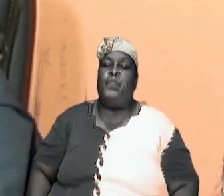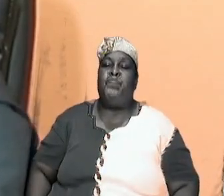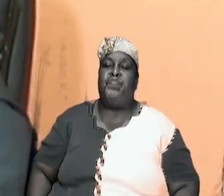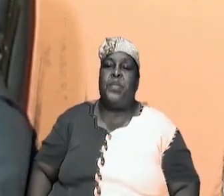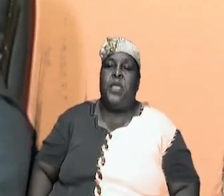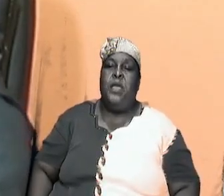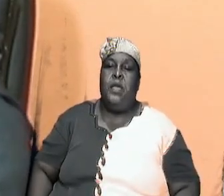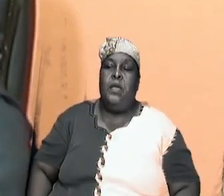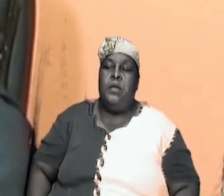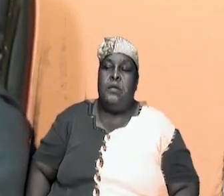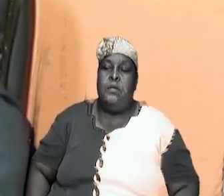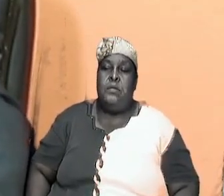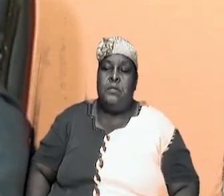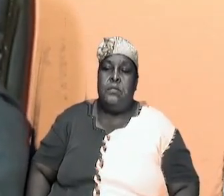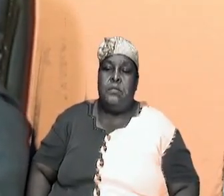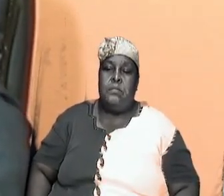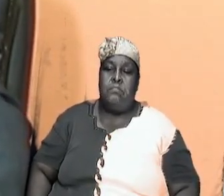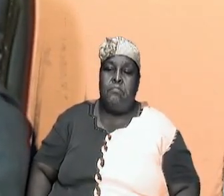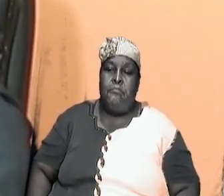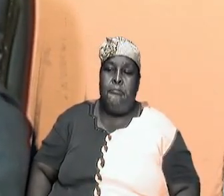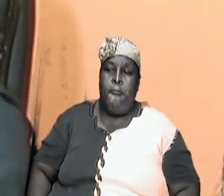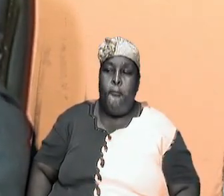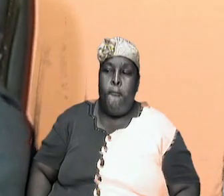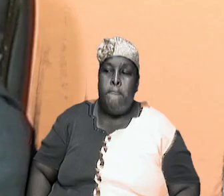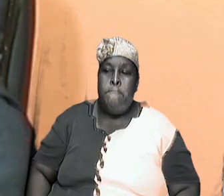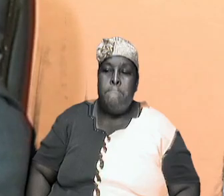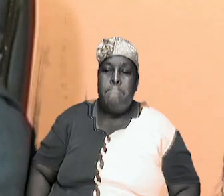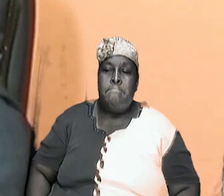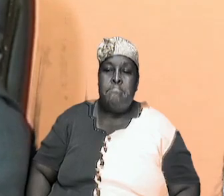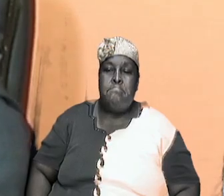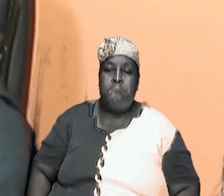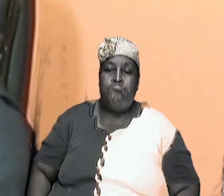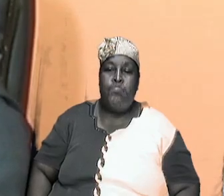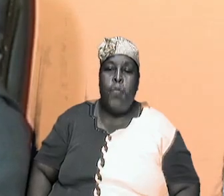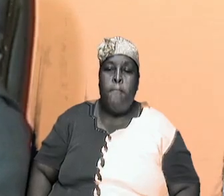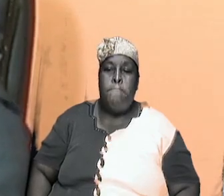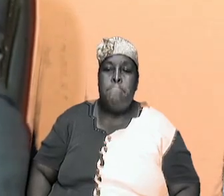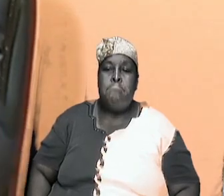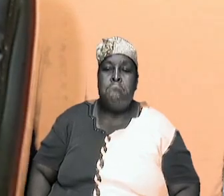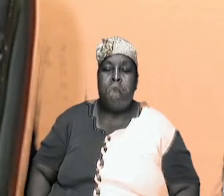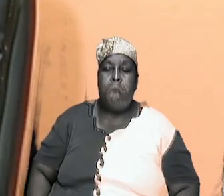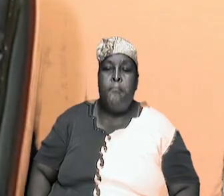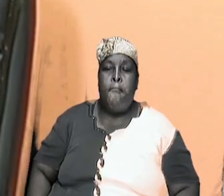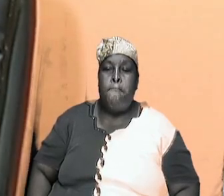So just give me a minute, let me read those.